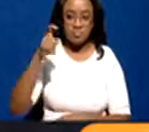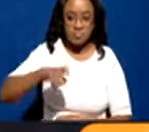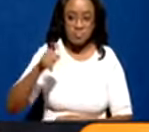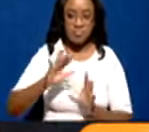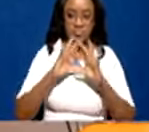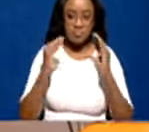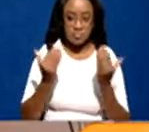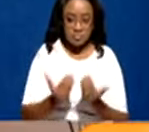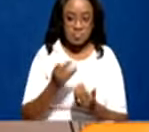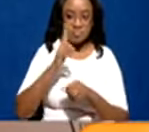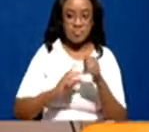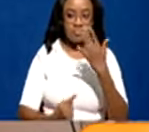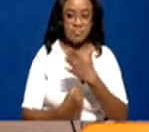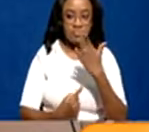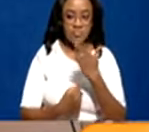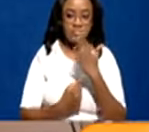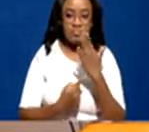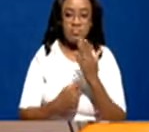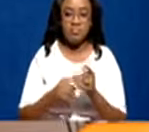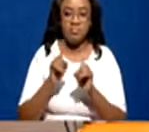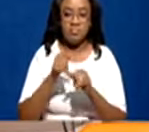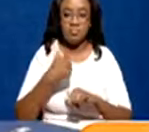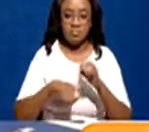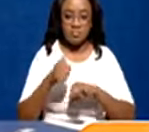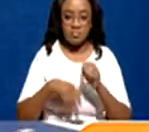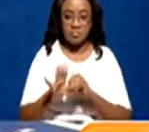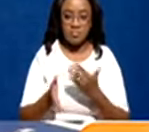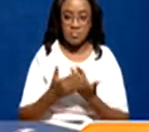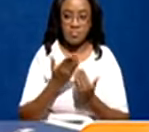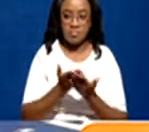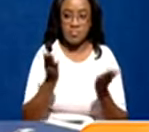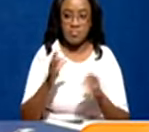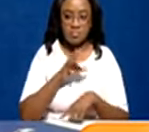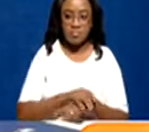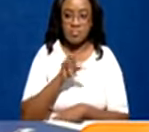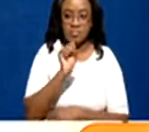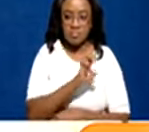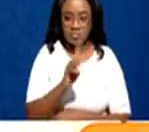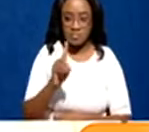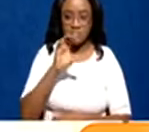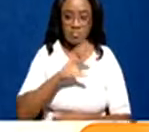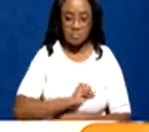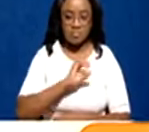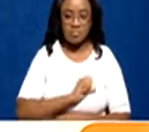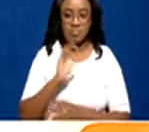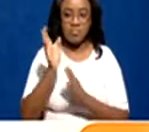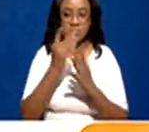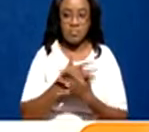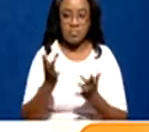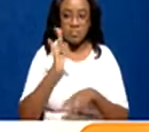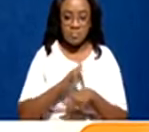to leverage on technology and science to be able to give farmers seeds that can withstand the effects of climate